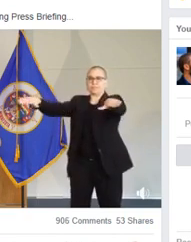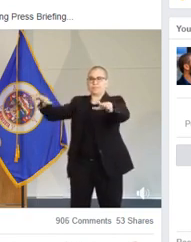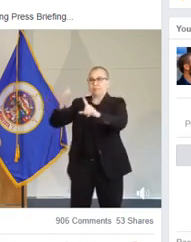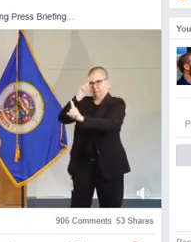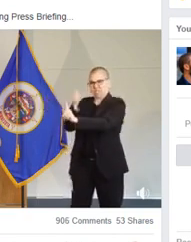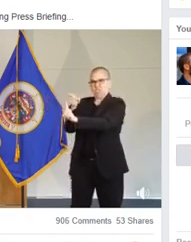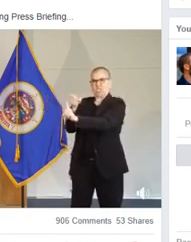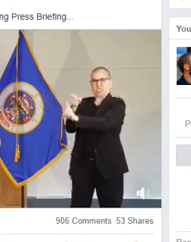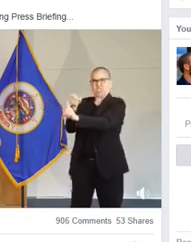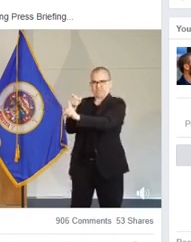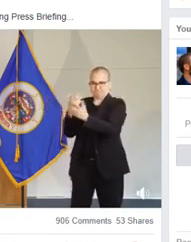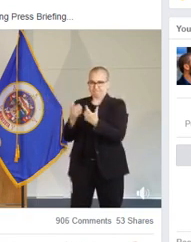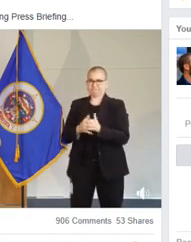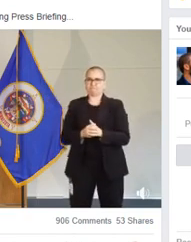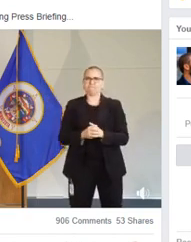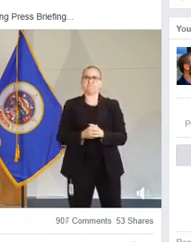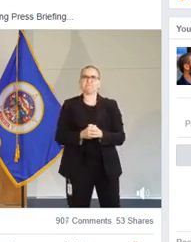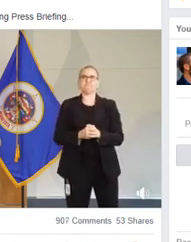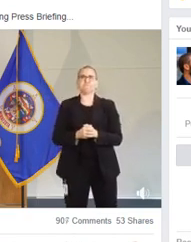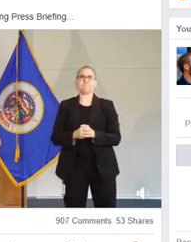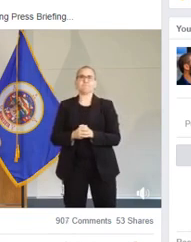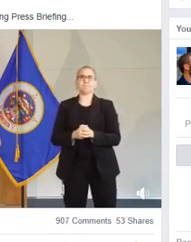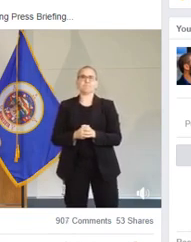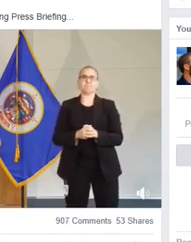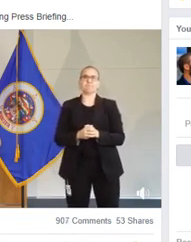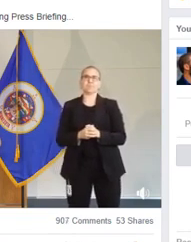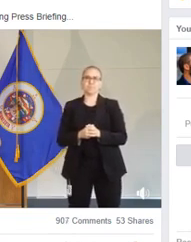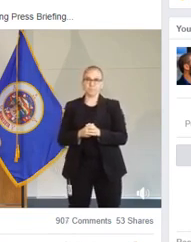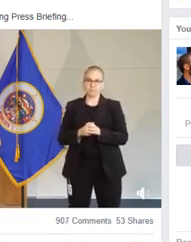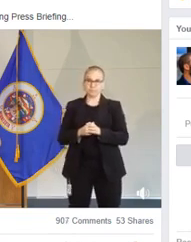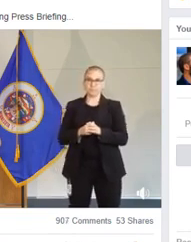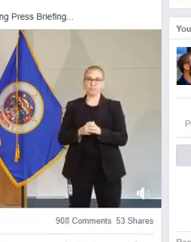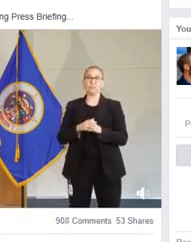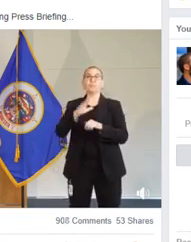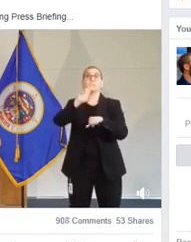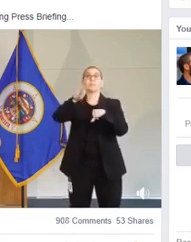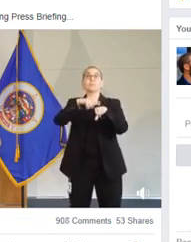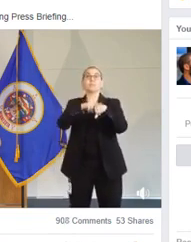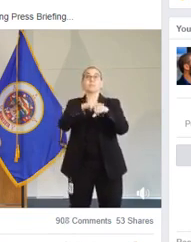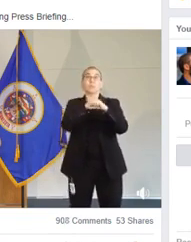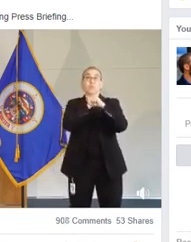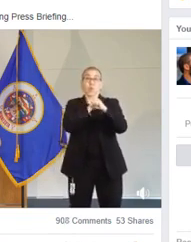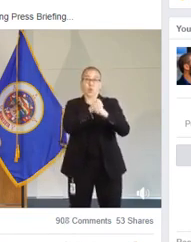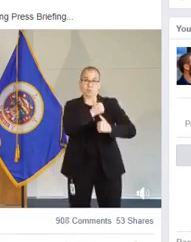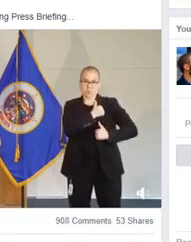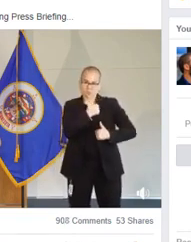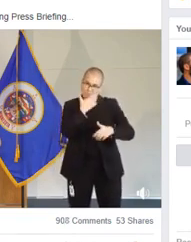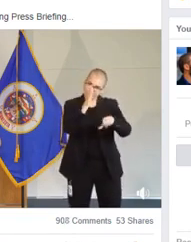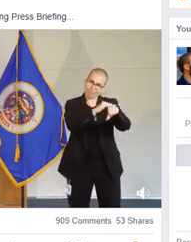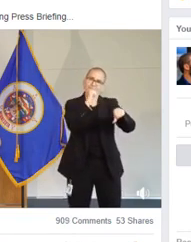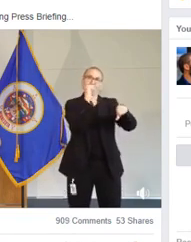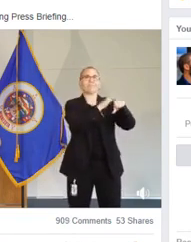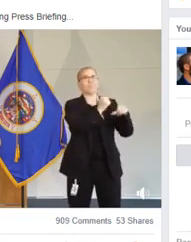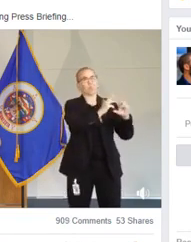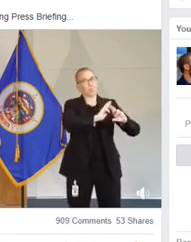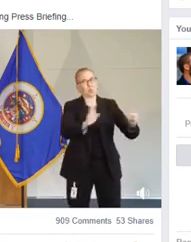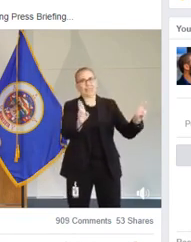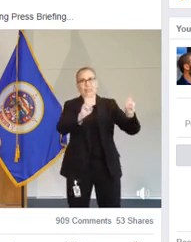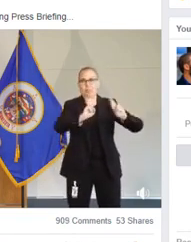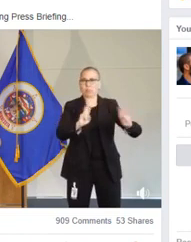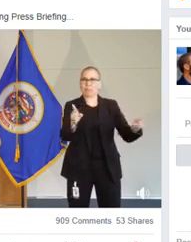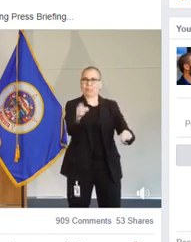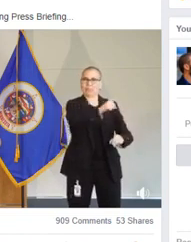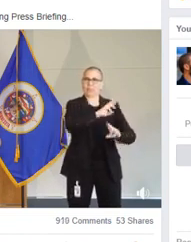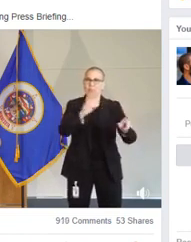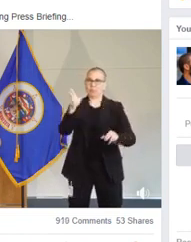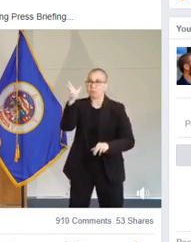and the Department of Public Safety, the Minnesota National Guard was assigned a task and a mission in support of the State Patrol. We would follow the State Patrol,